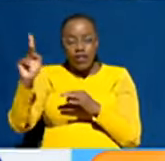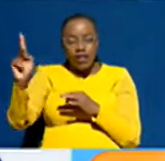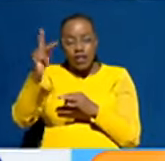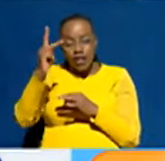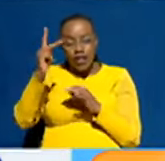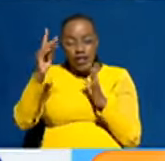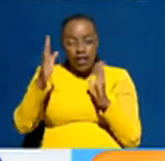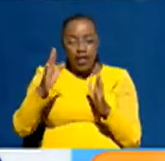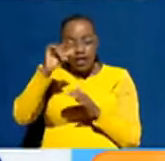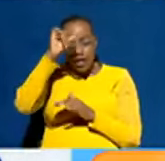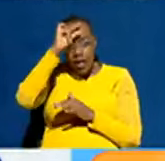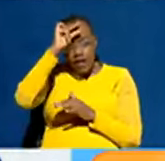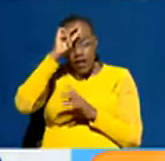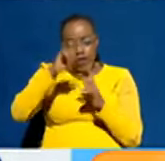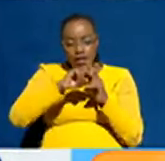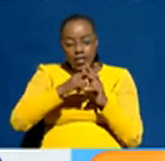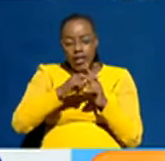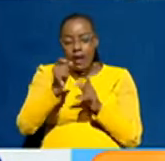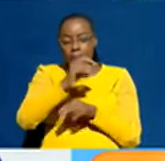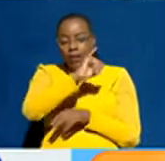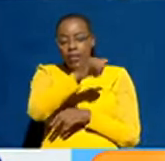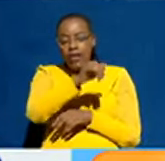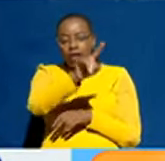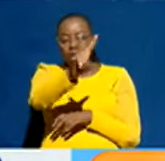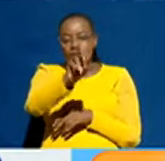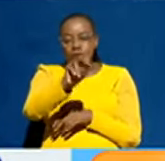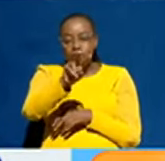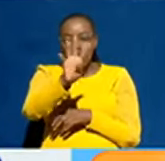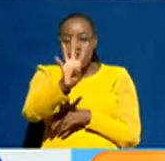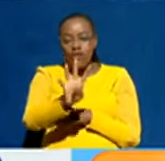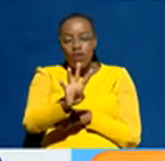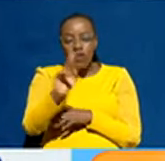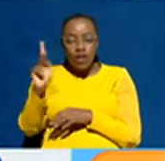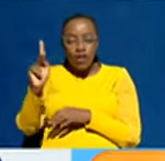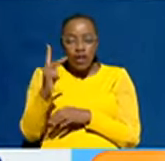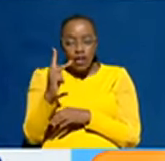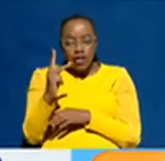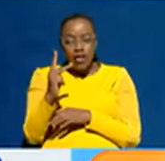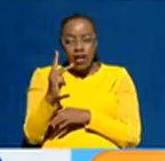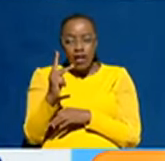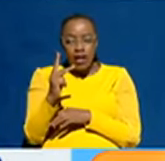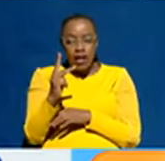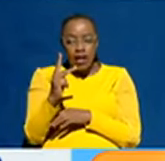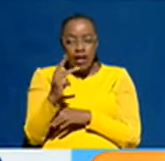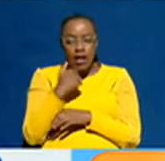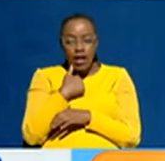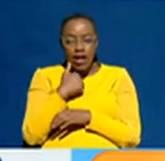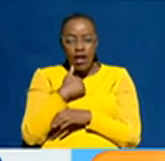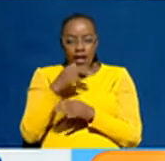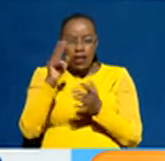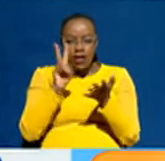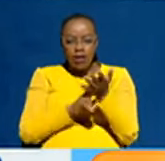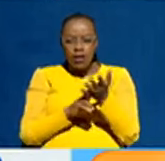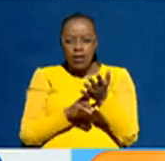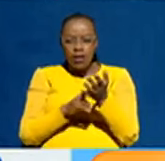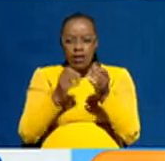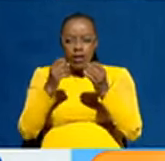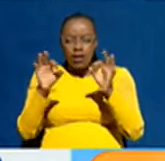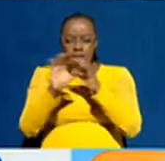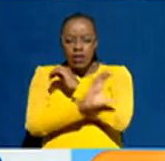Kenya. Beginning January 2024, Kenya will be a visa-free